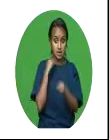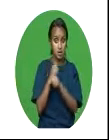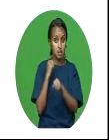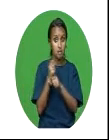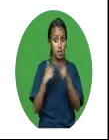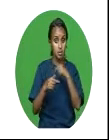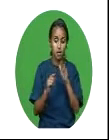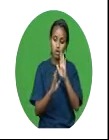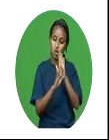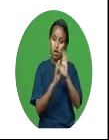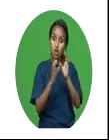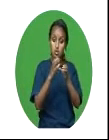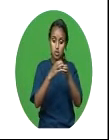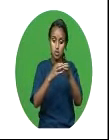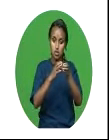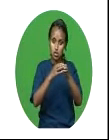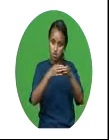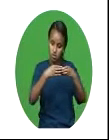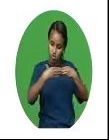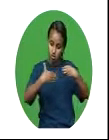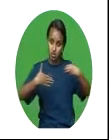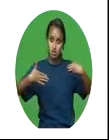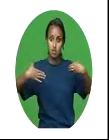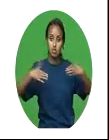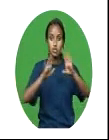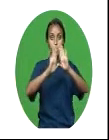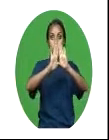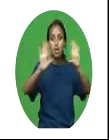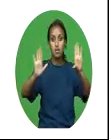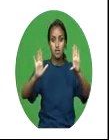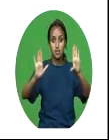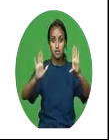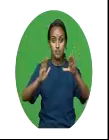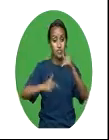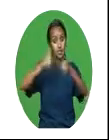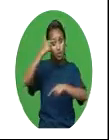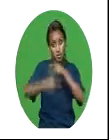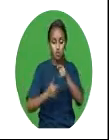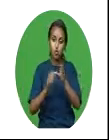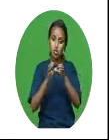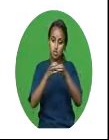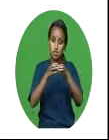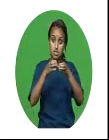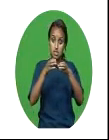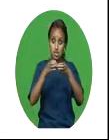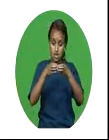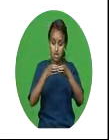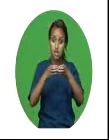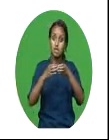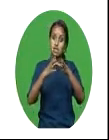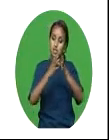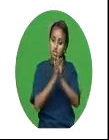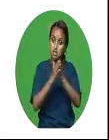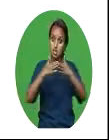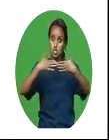by rolling the cylinder out on a plane surface. In the pattern for cylinders, the stretch-out